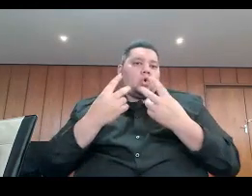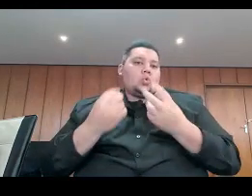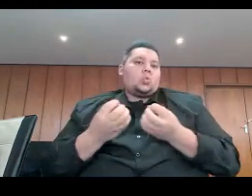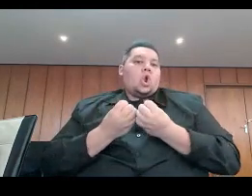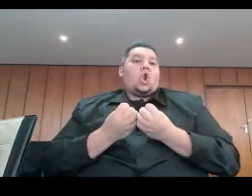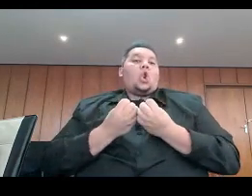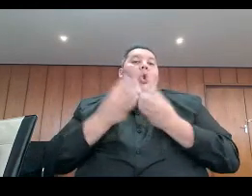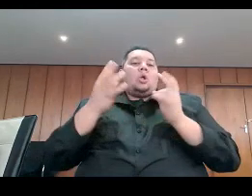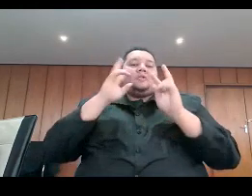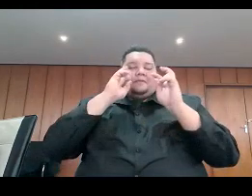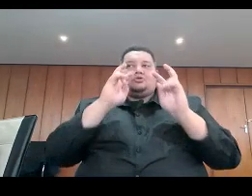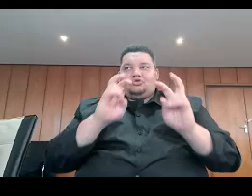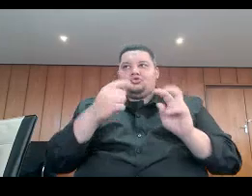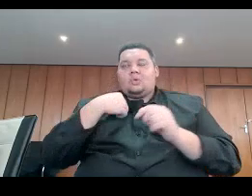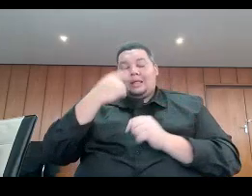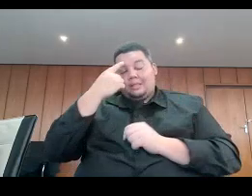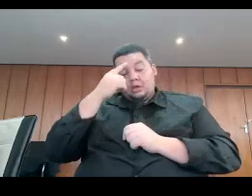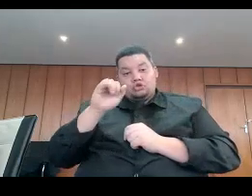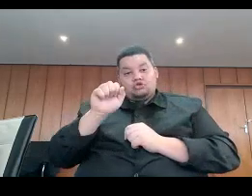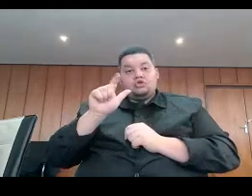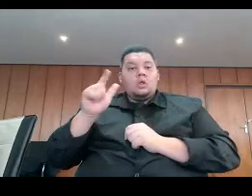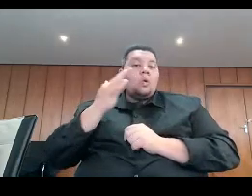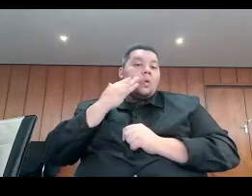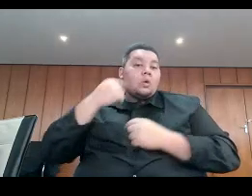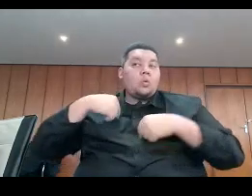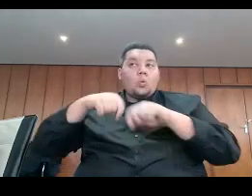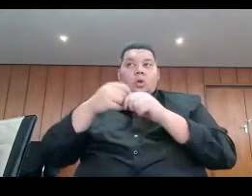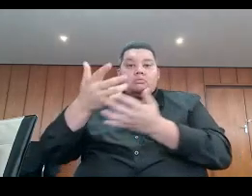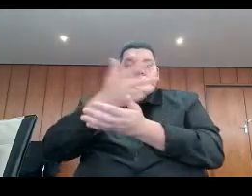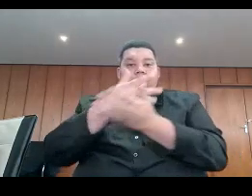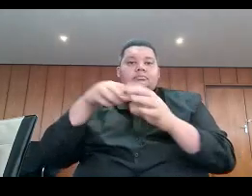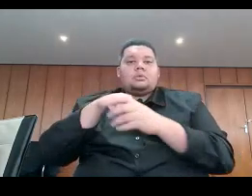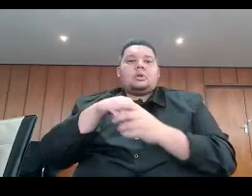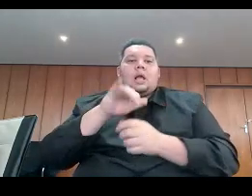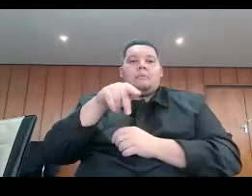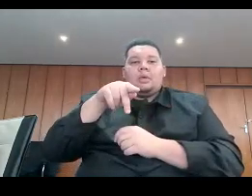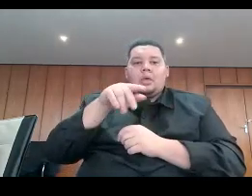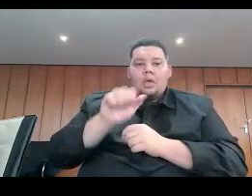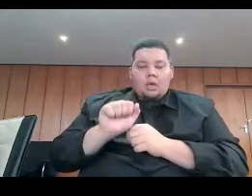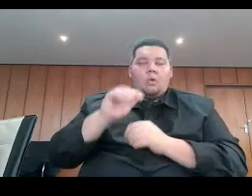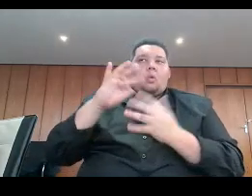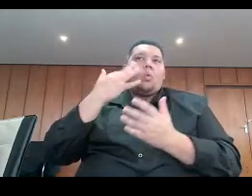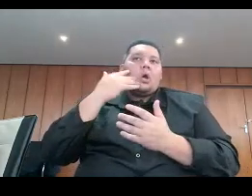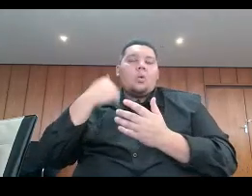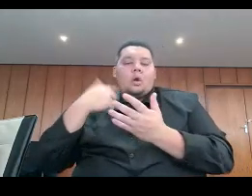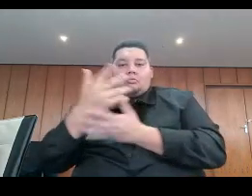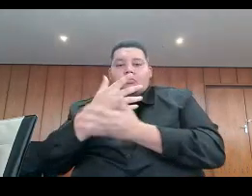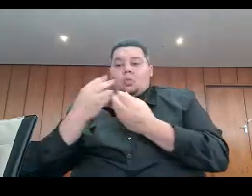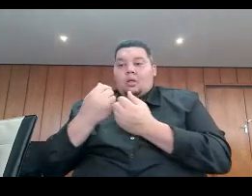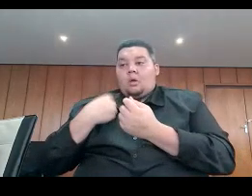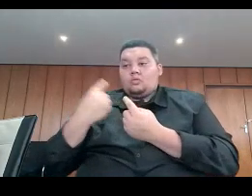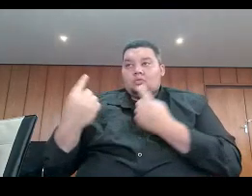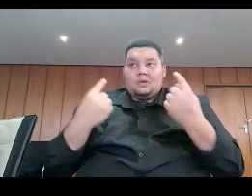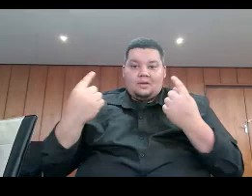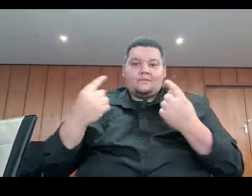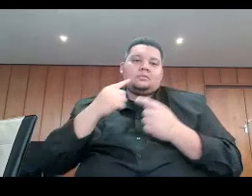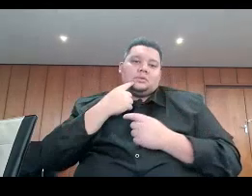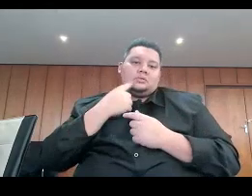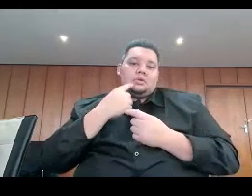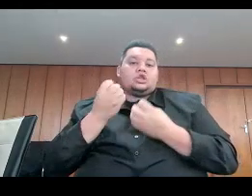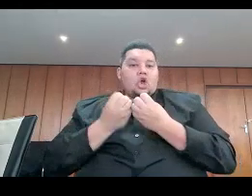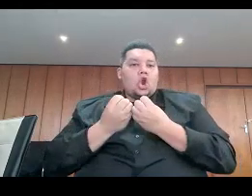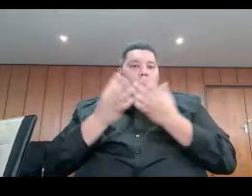of research. I think, Jill, when we talk in IPA, when we discuss amongst ourselves, there is a lot